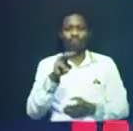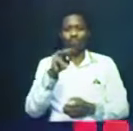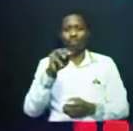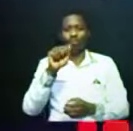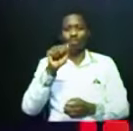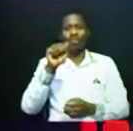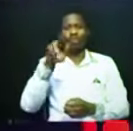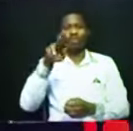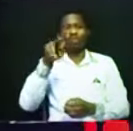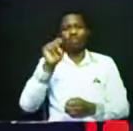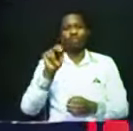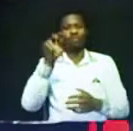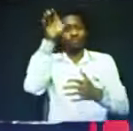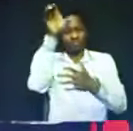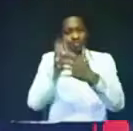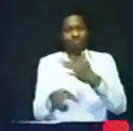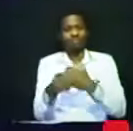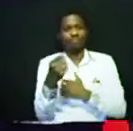12. Verse